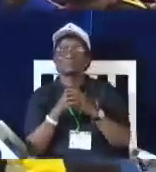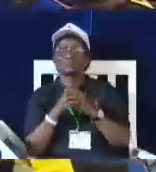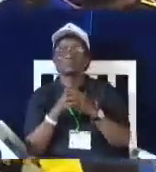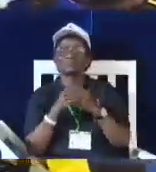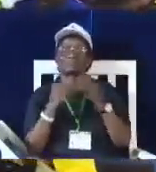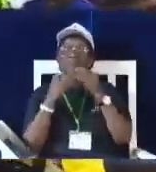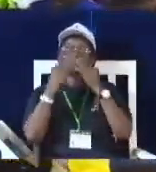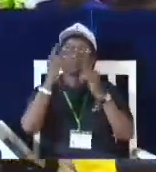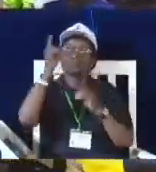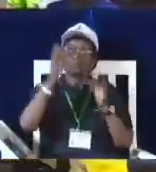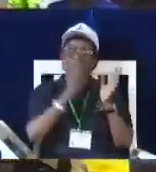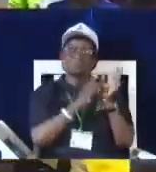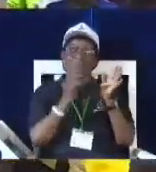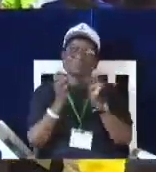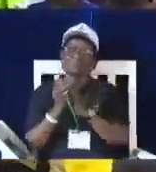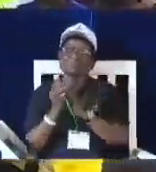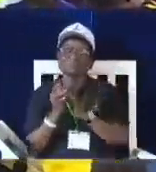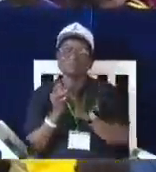Thank you, Jesus.